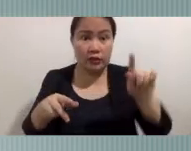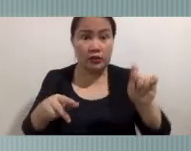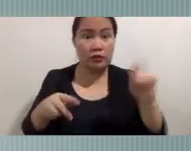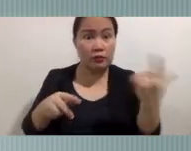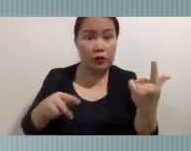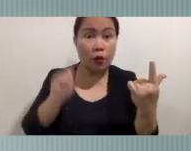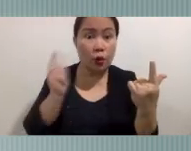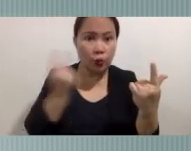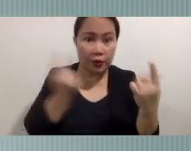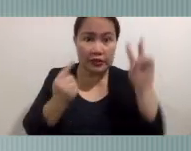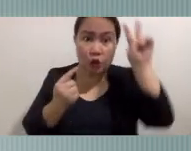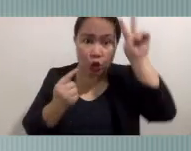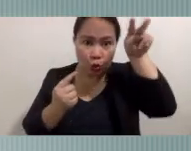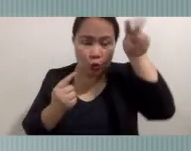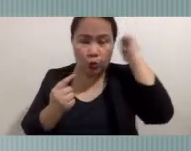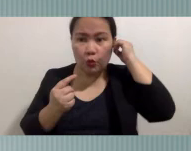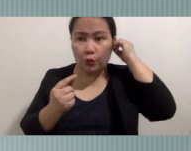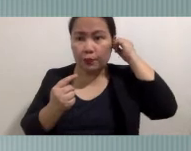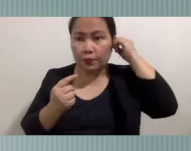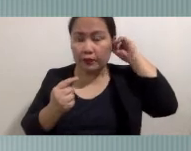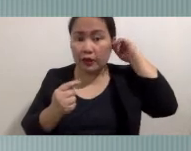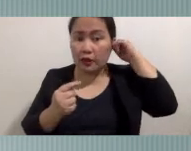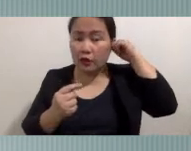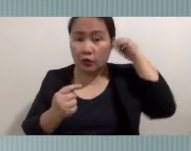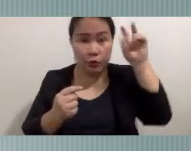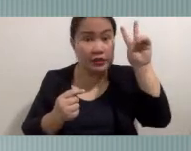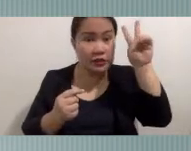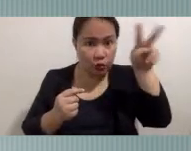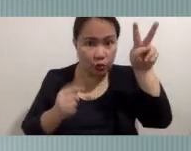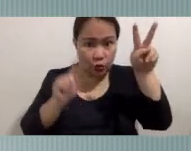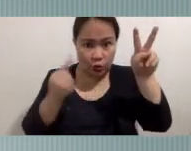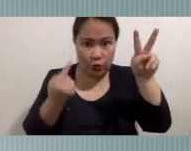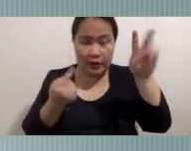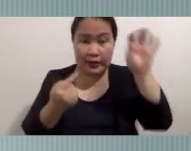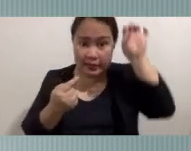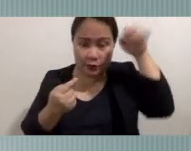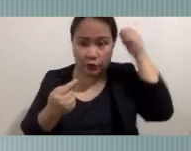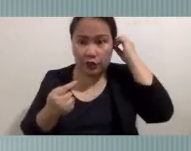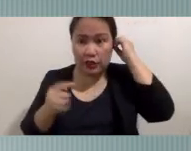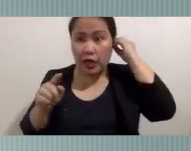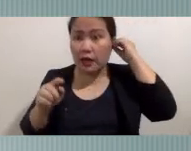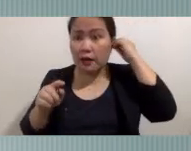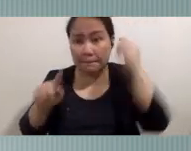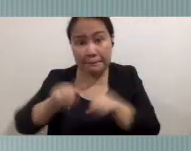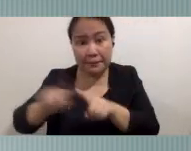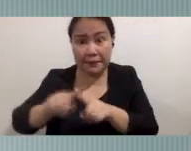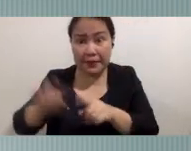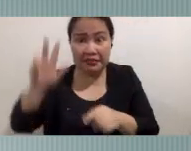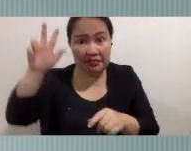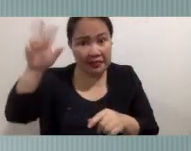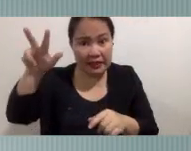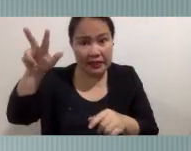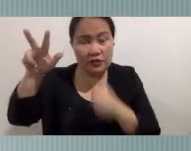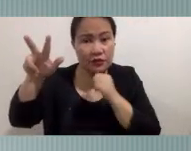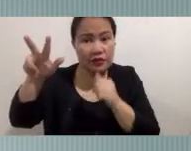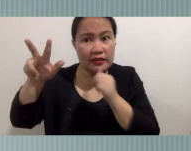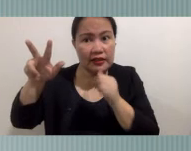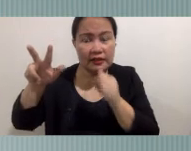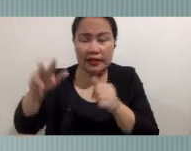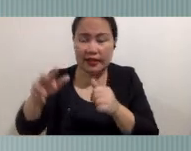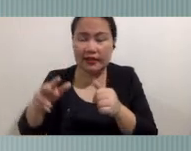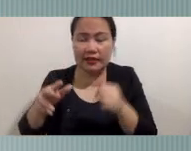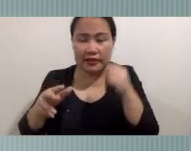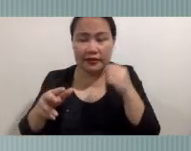quadratic trinomial must be on the second degree. So, kung mapapansin nyo, this is 3. So, this is not